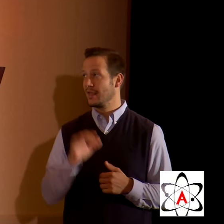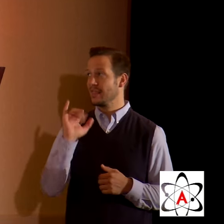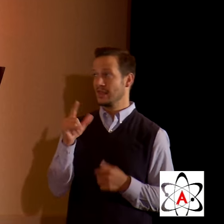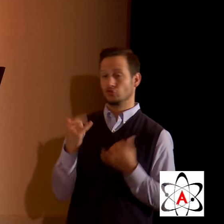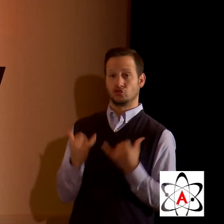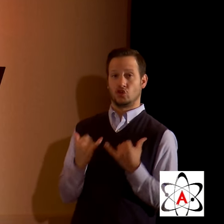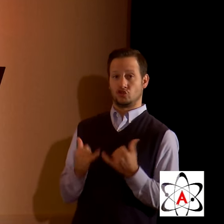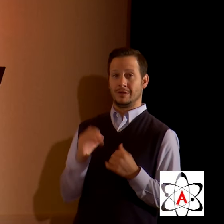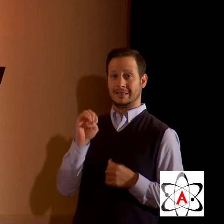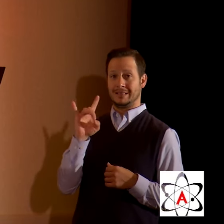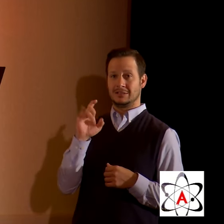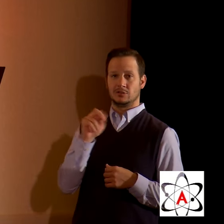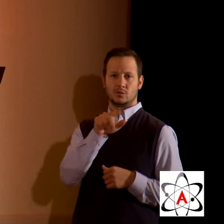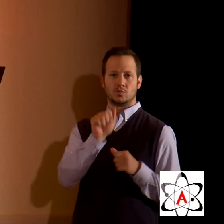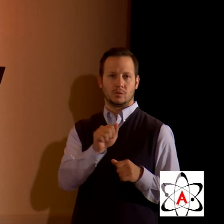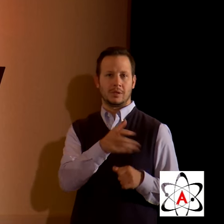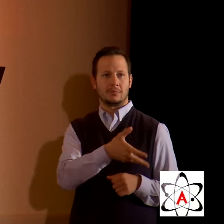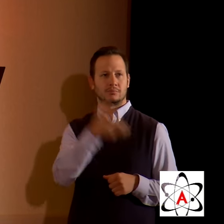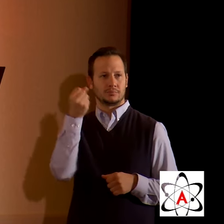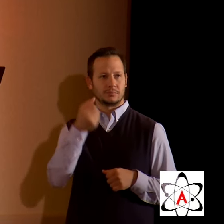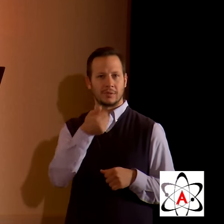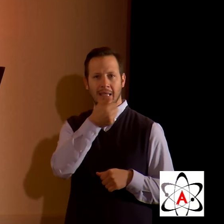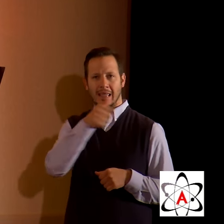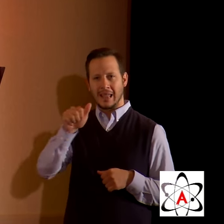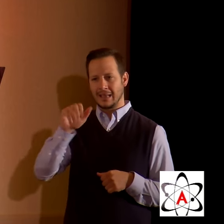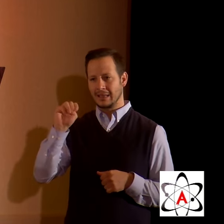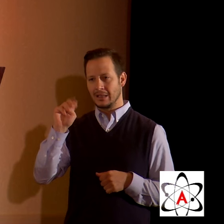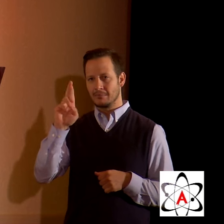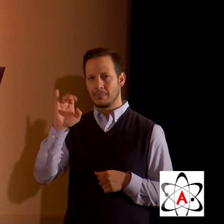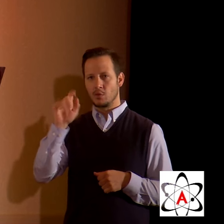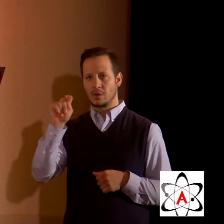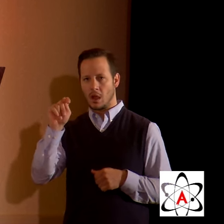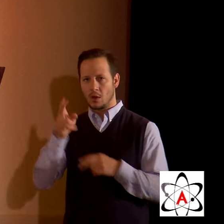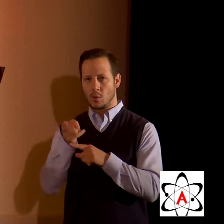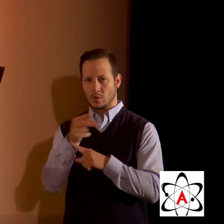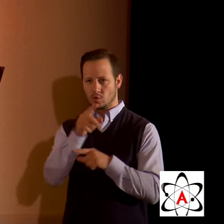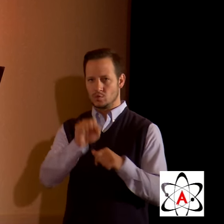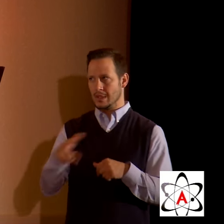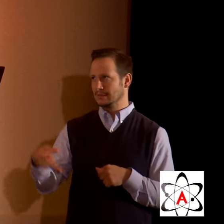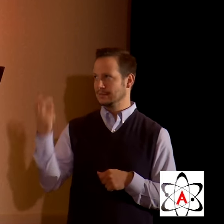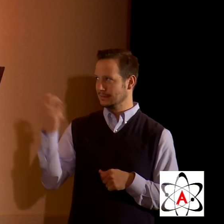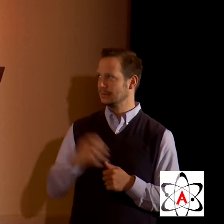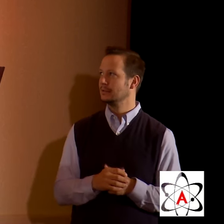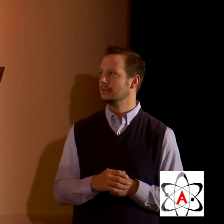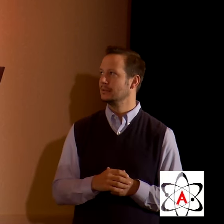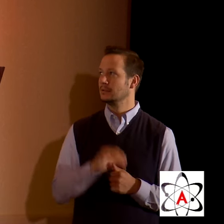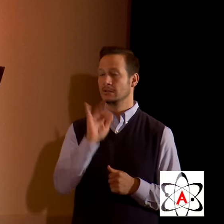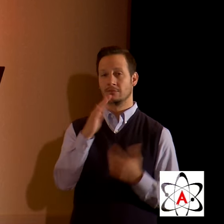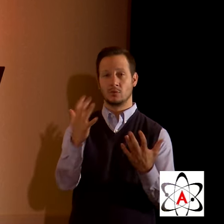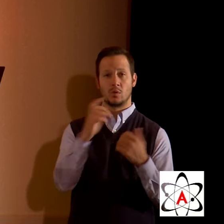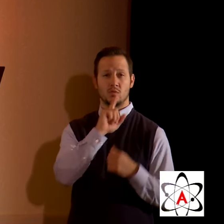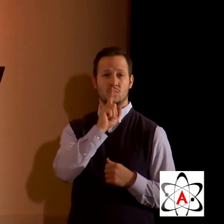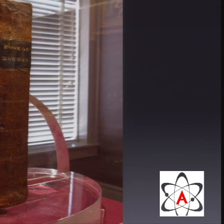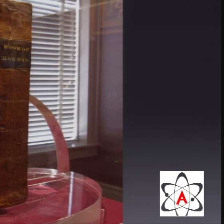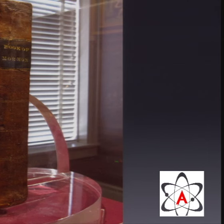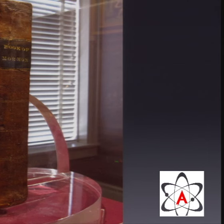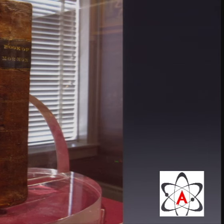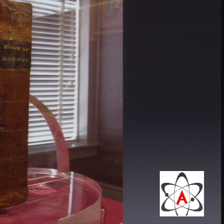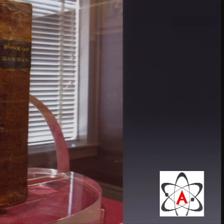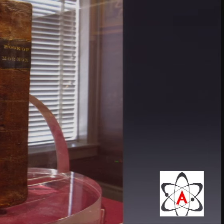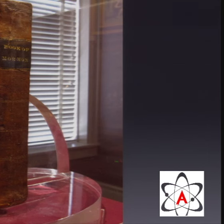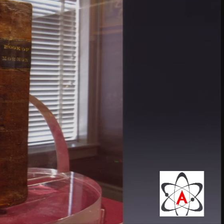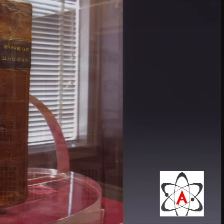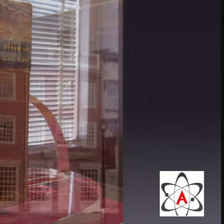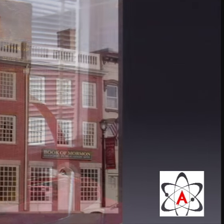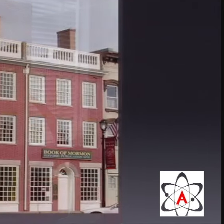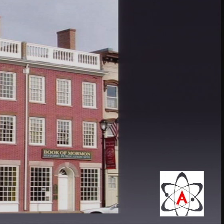Book of Mormon you can steal out of the nightstand at any Marriott hotel. If you want real wackiness, go back to the first